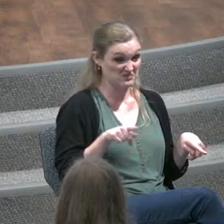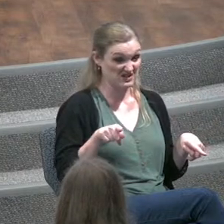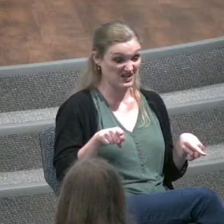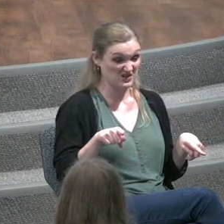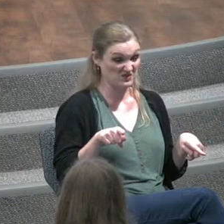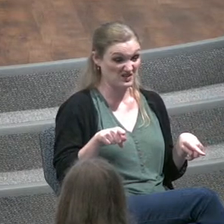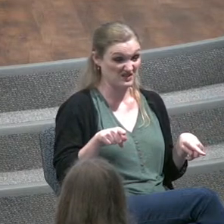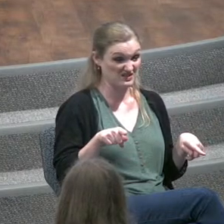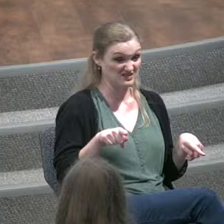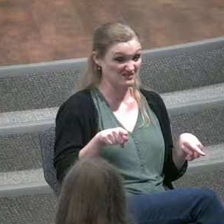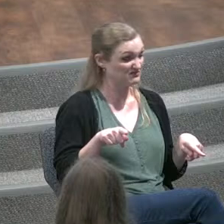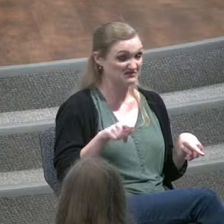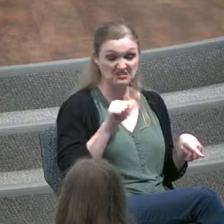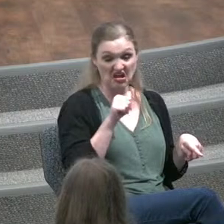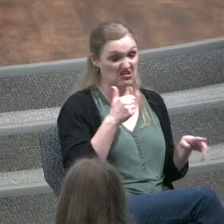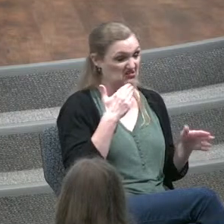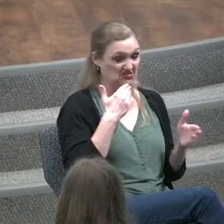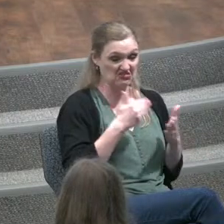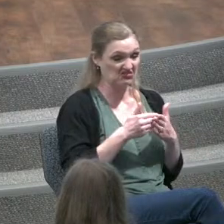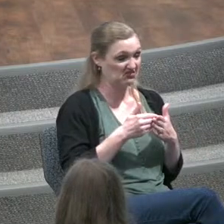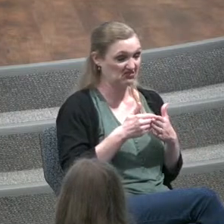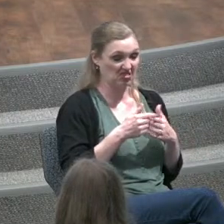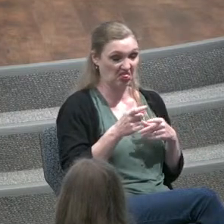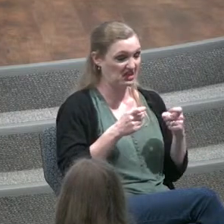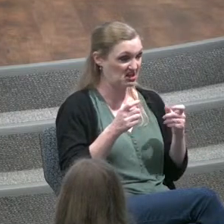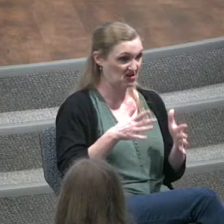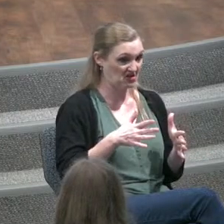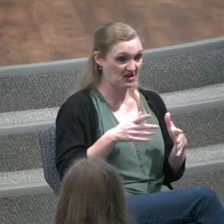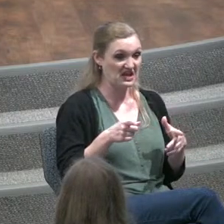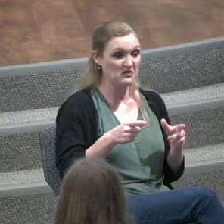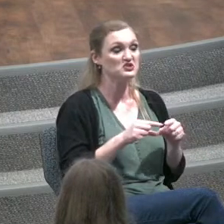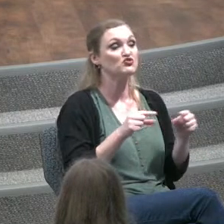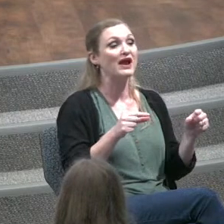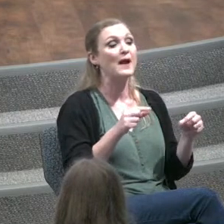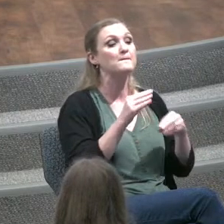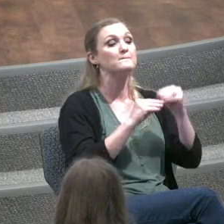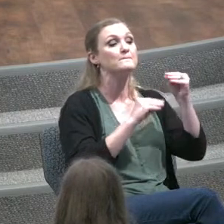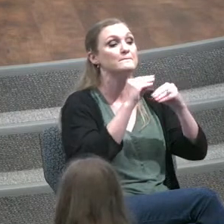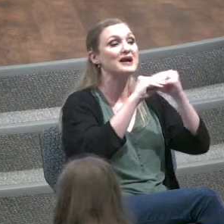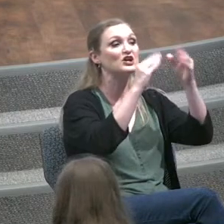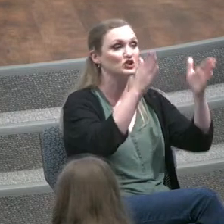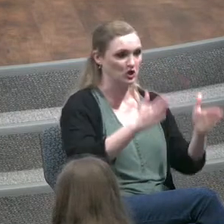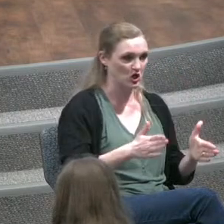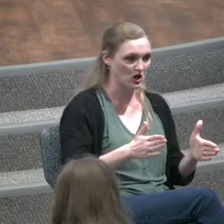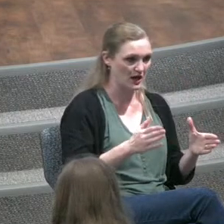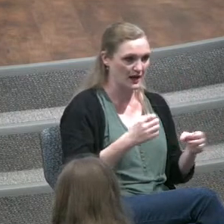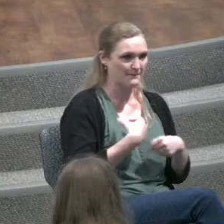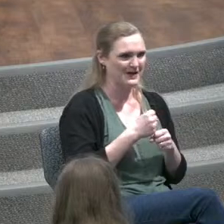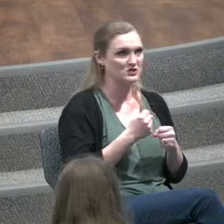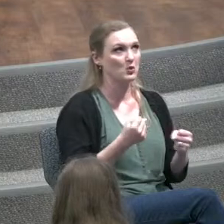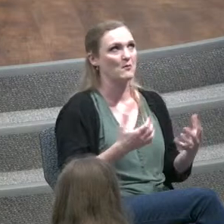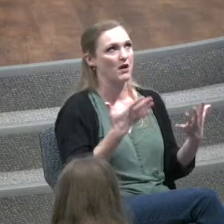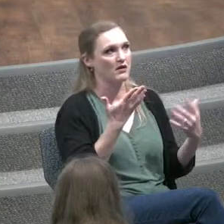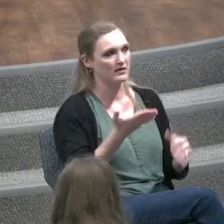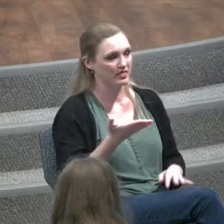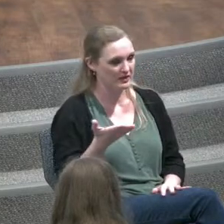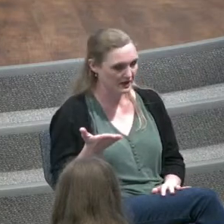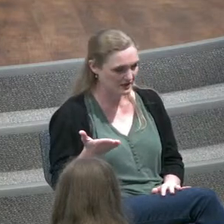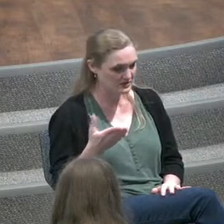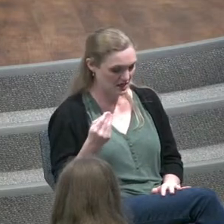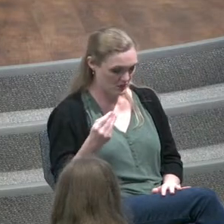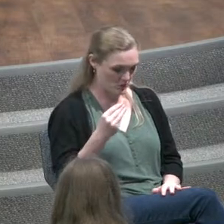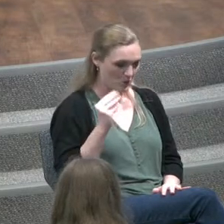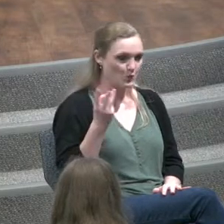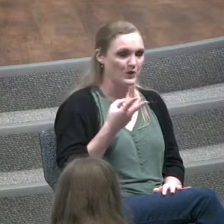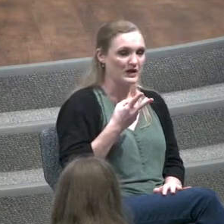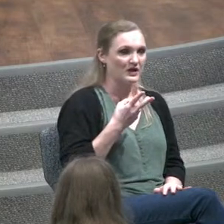a moral leader. He was Herod the Great because he was a great builder. I mean, he built a lot. And